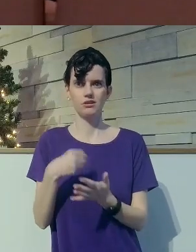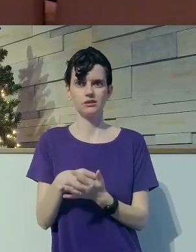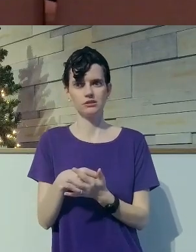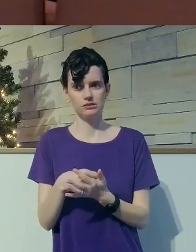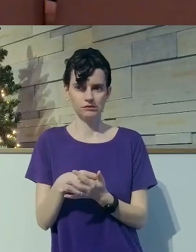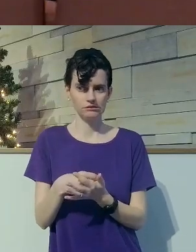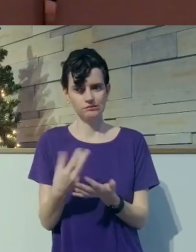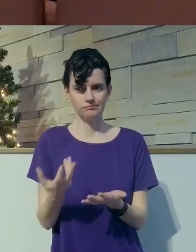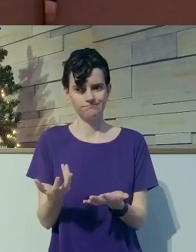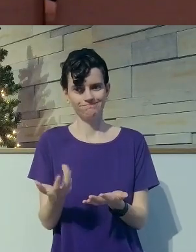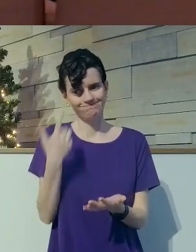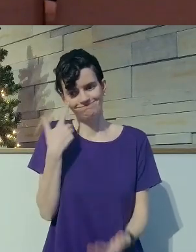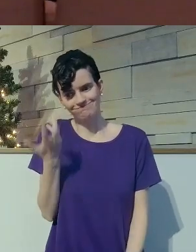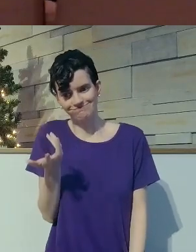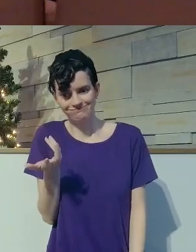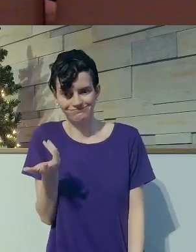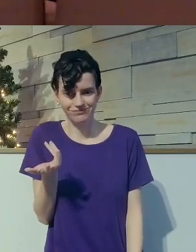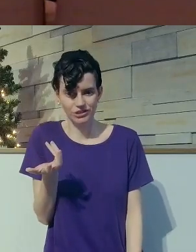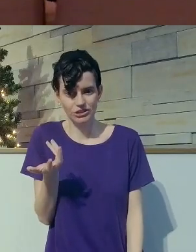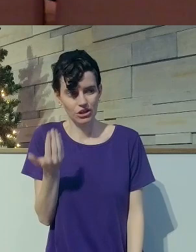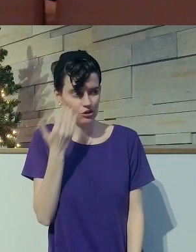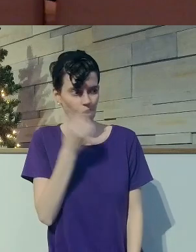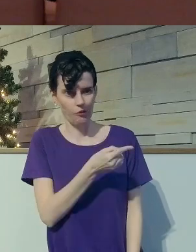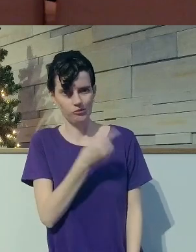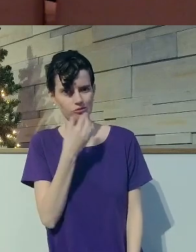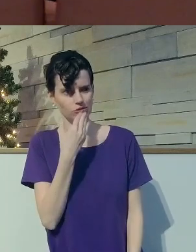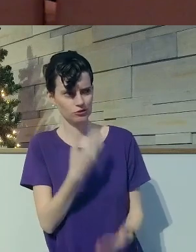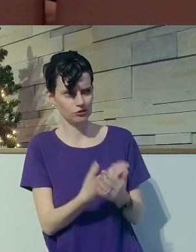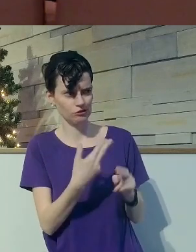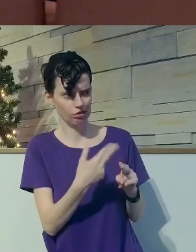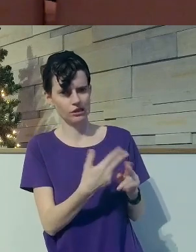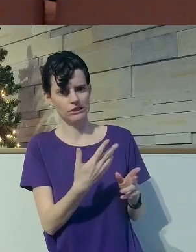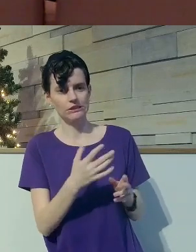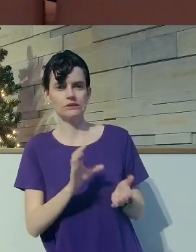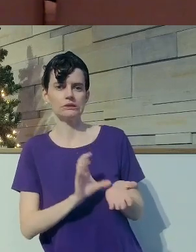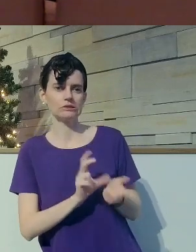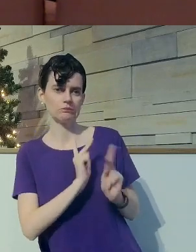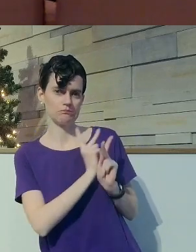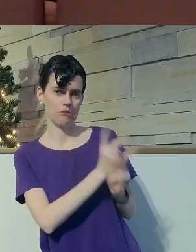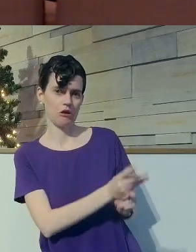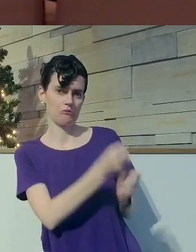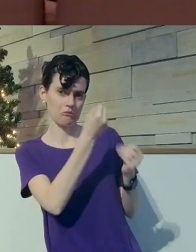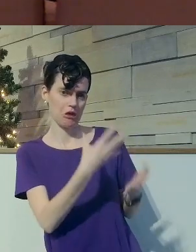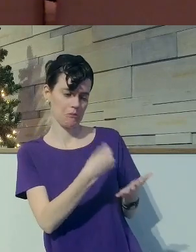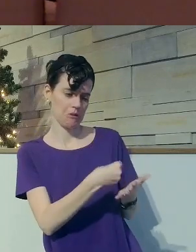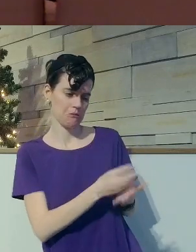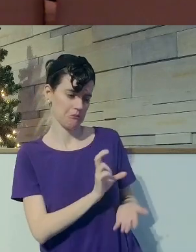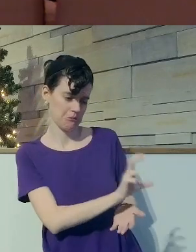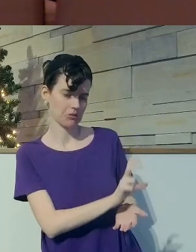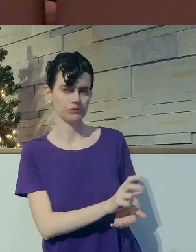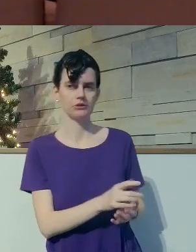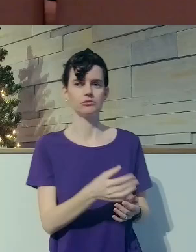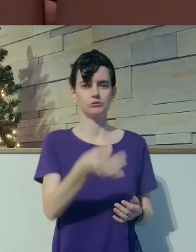but he thought, knew about Tom's reputation, so he loaned him this huge amount of money. Well,